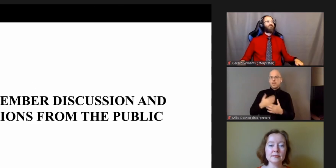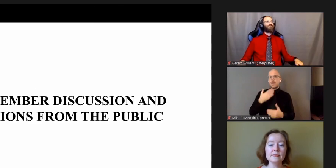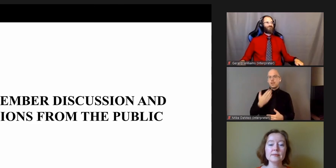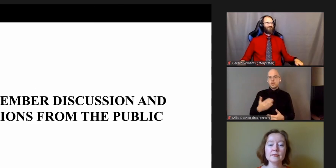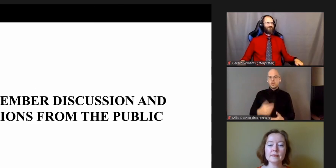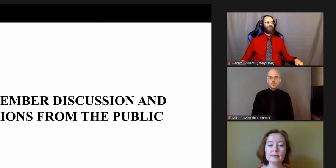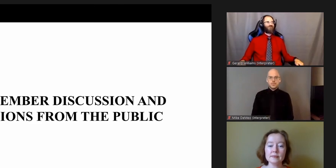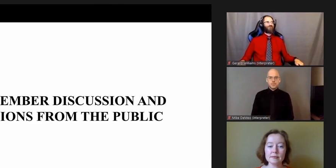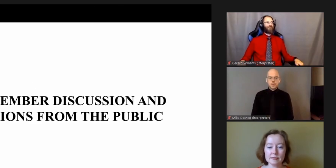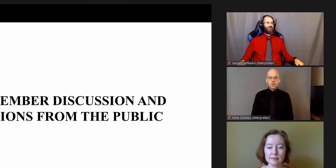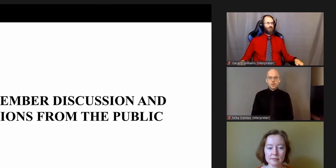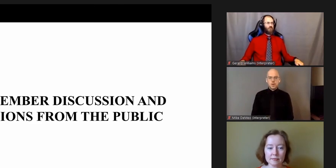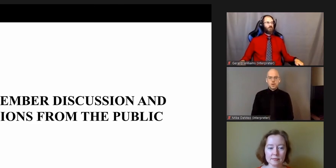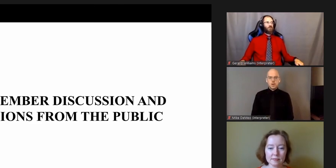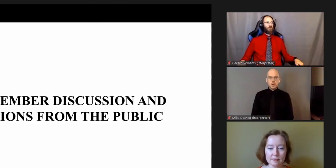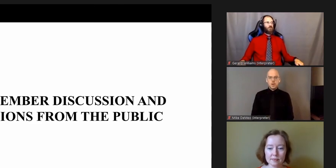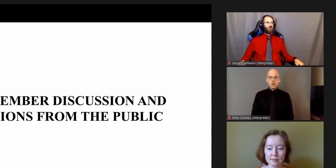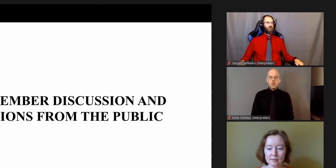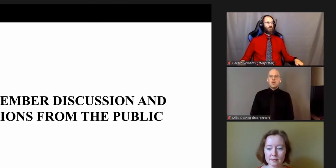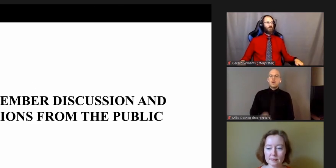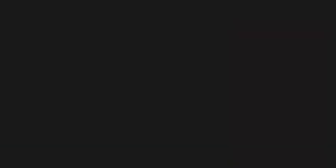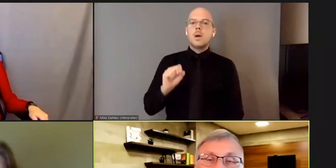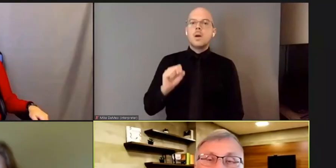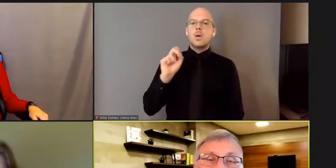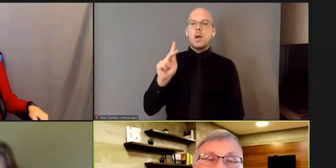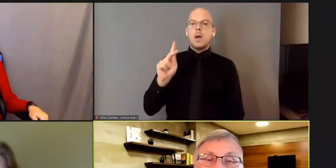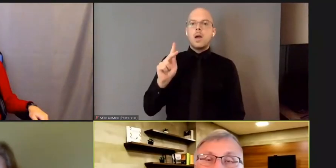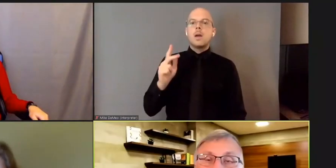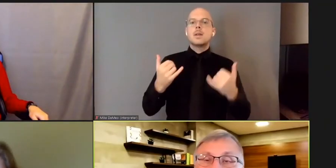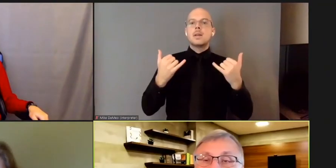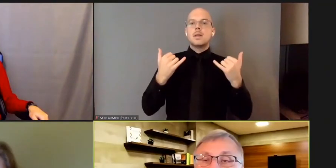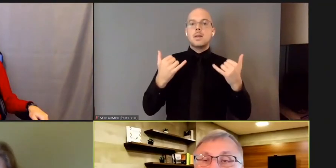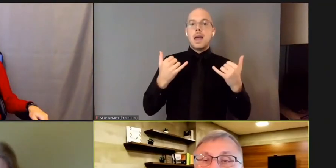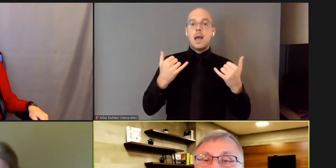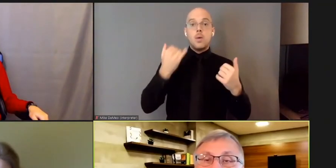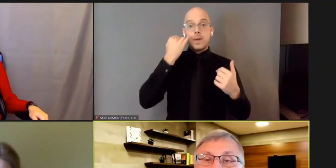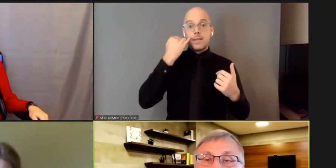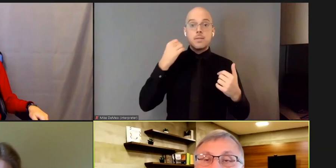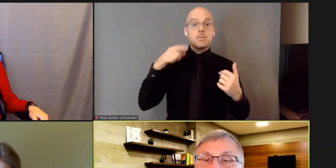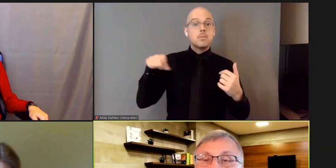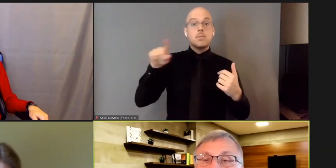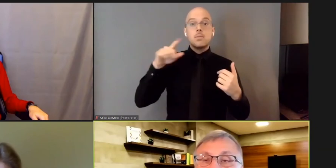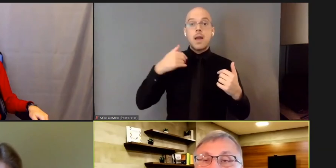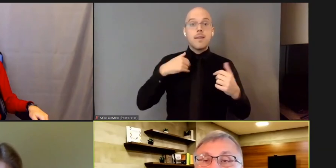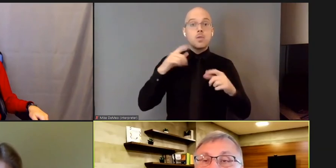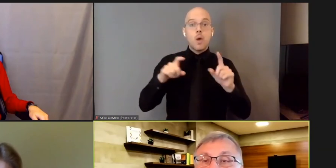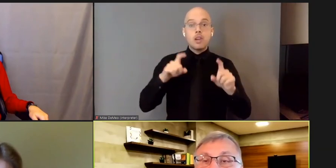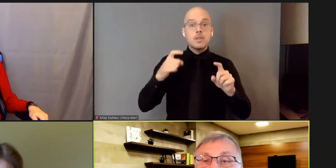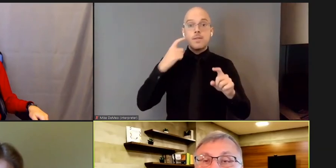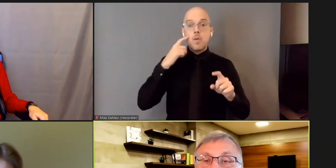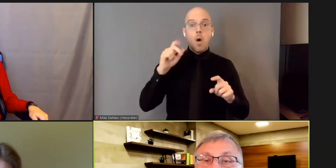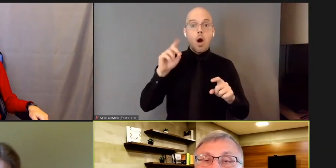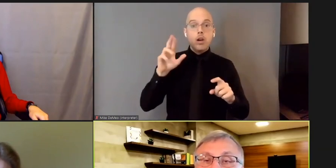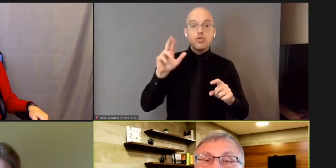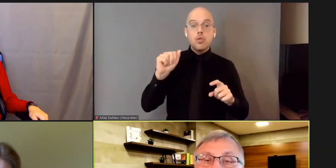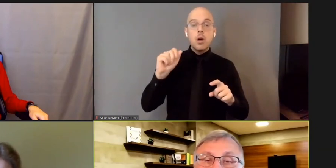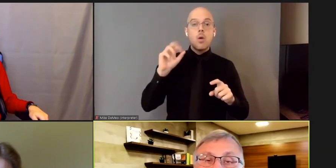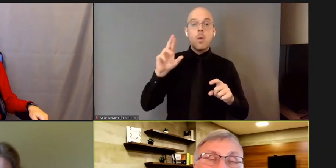Well, great. So at this time, if anyone has any questions for Audra